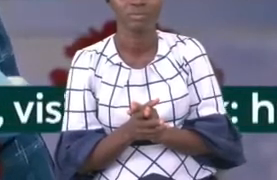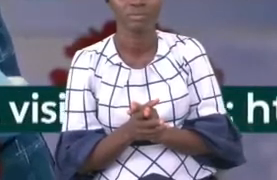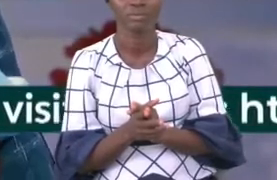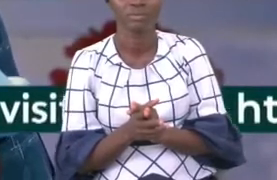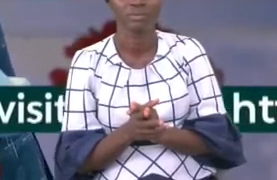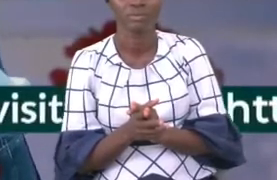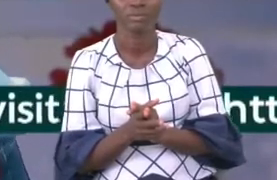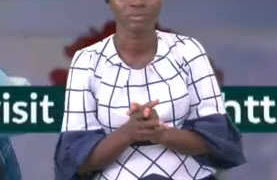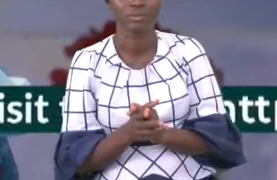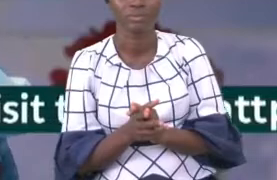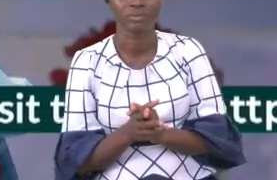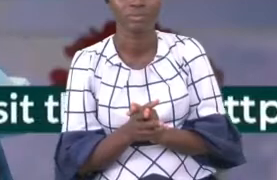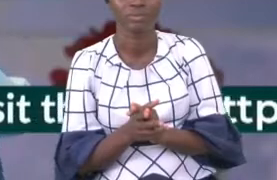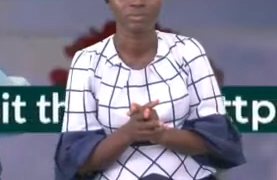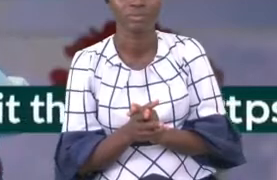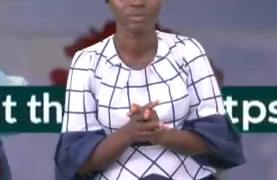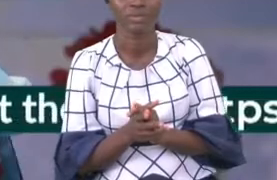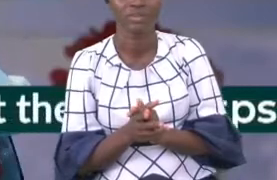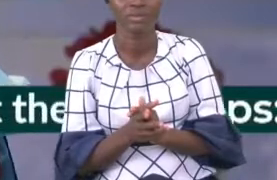Counselors,